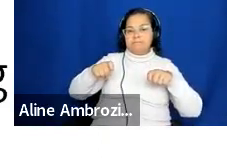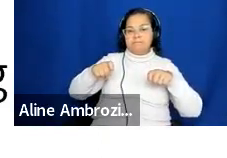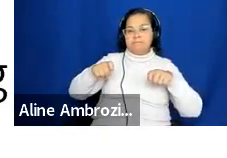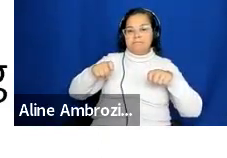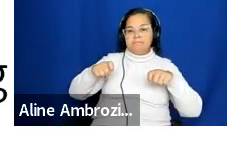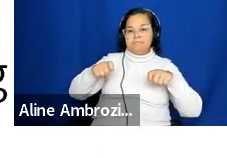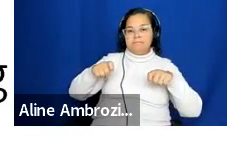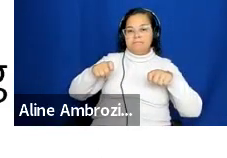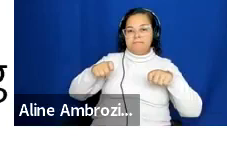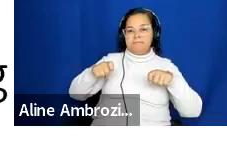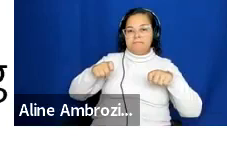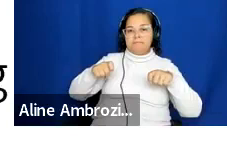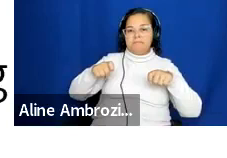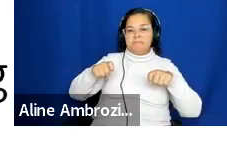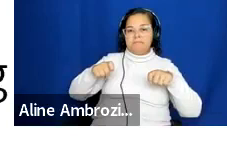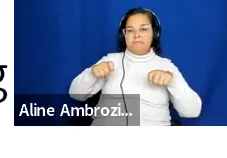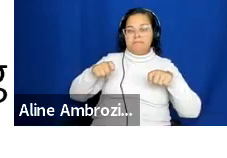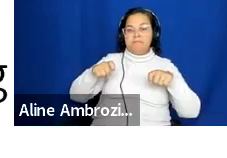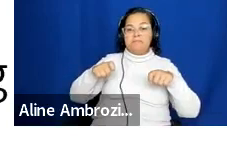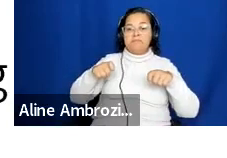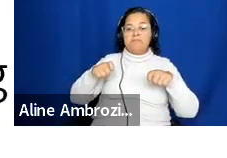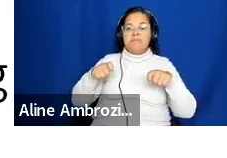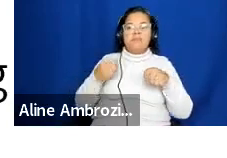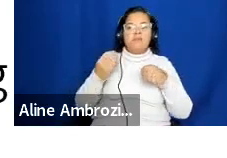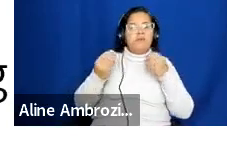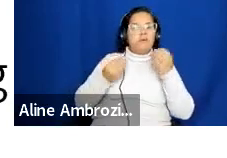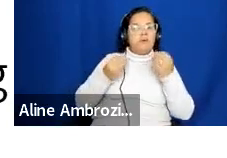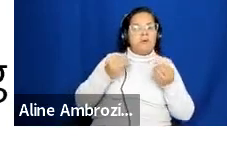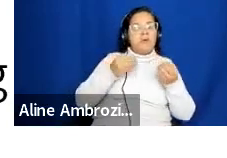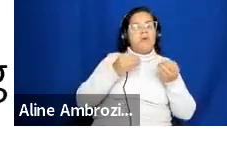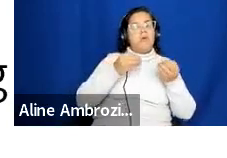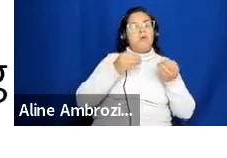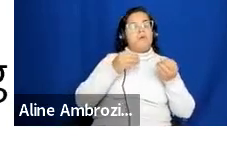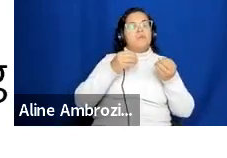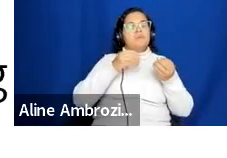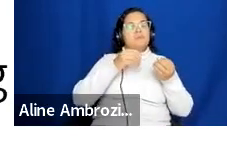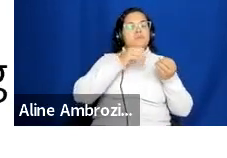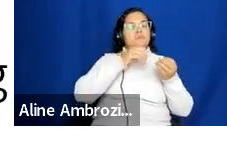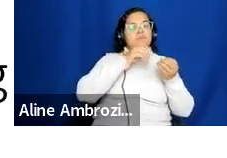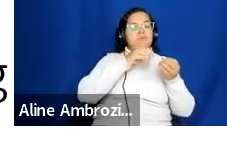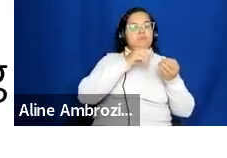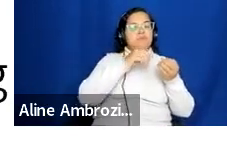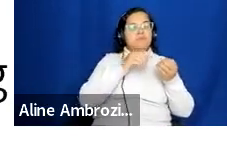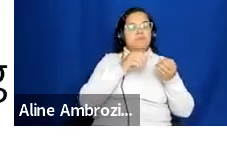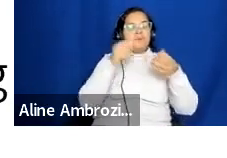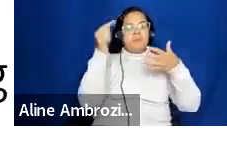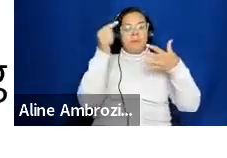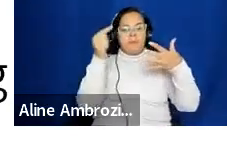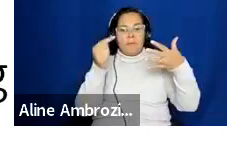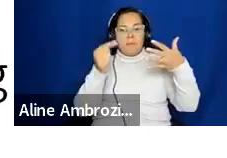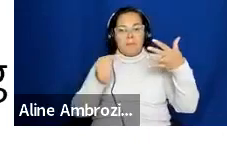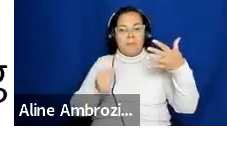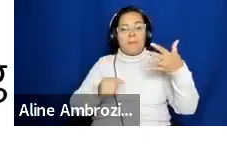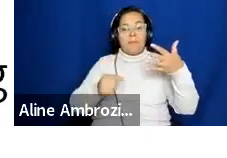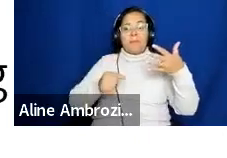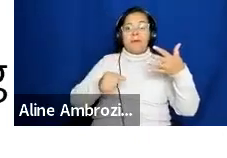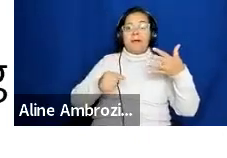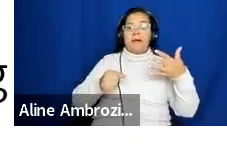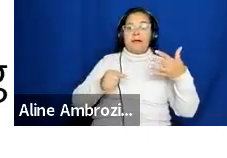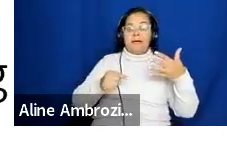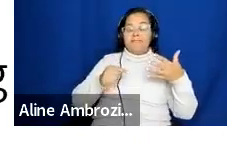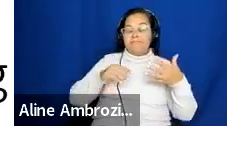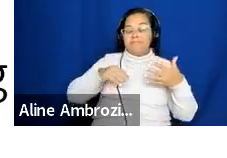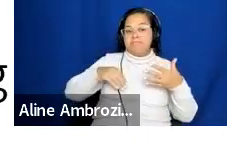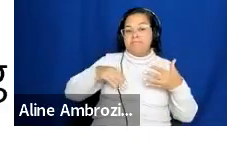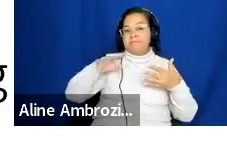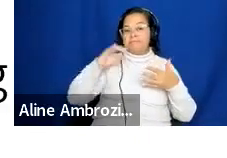the starting points for some of those main problems. First of all, Marx's dialectical method.